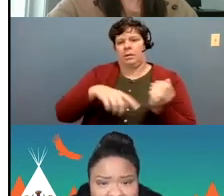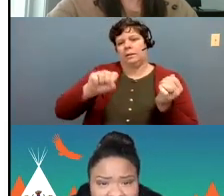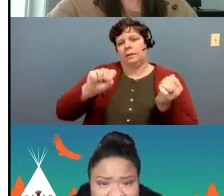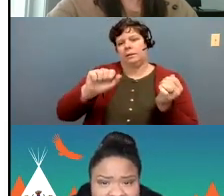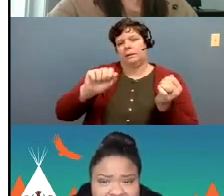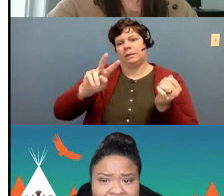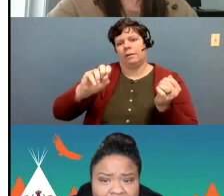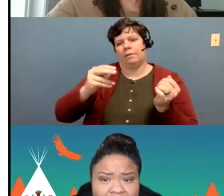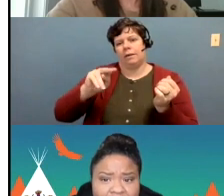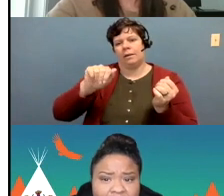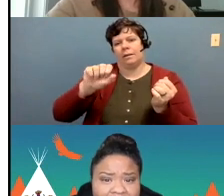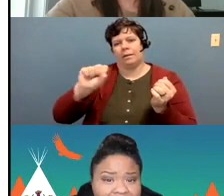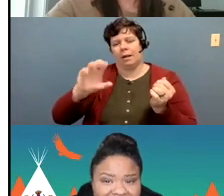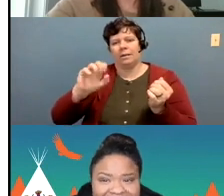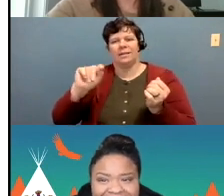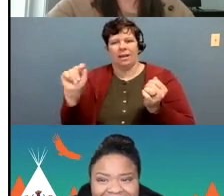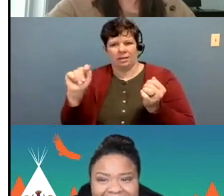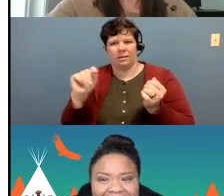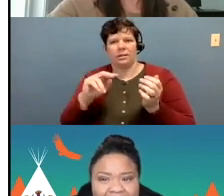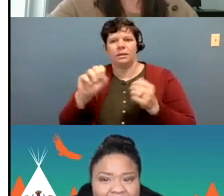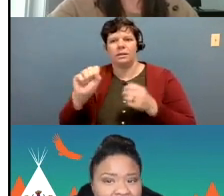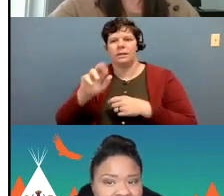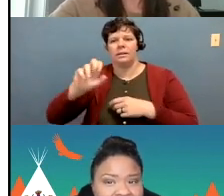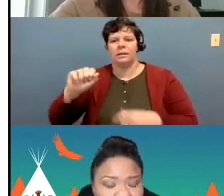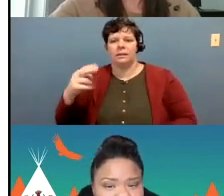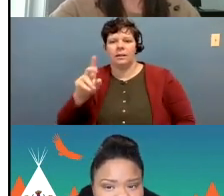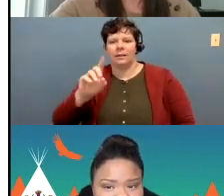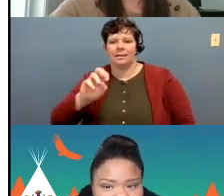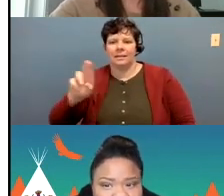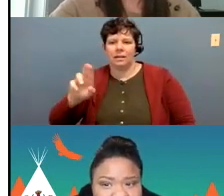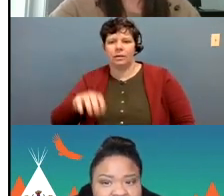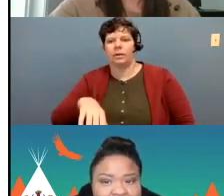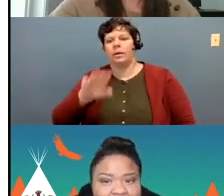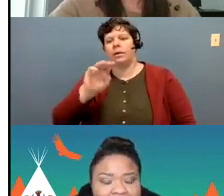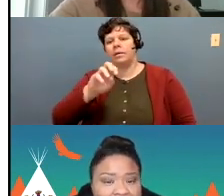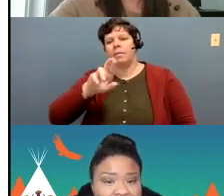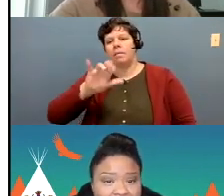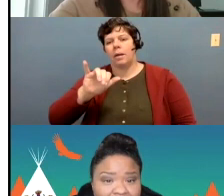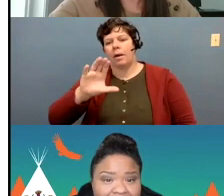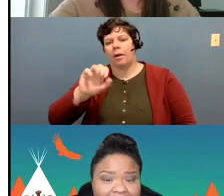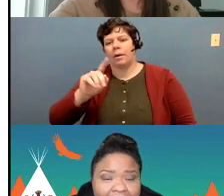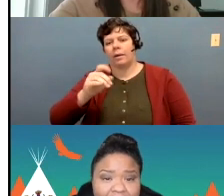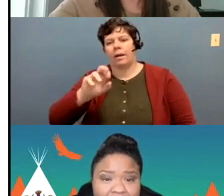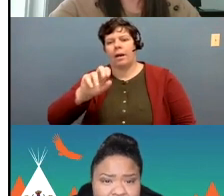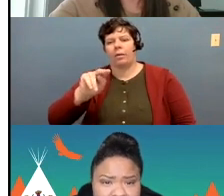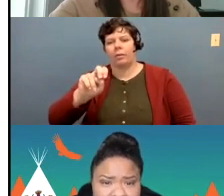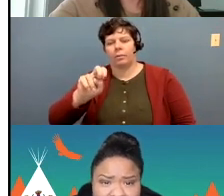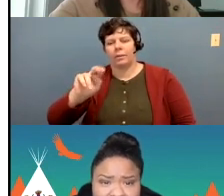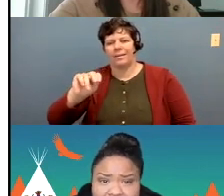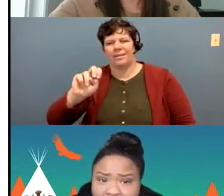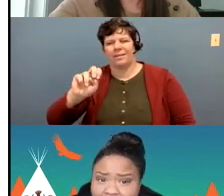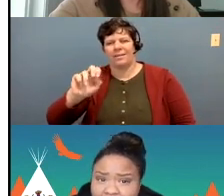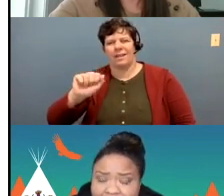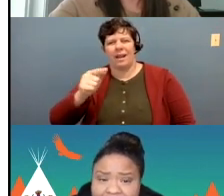the advocacy itself by Sarah Deer and Mary Catherine Nagel. So that's on Friday. I would encourage you to look